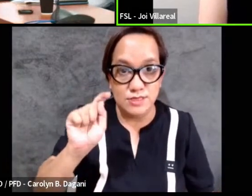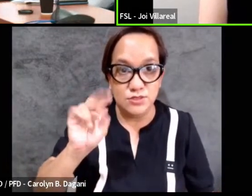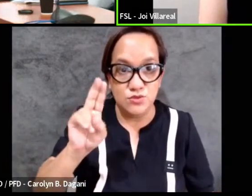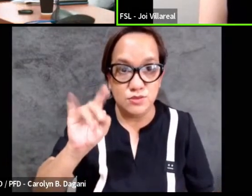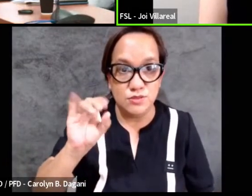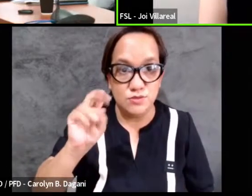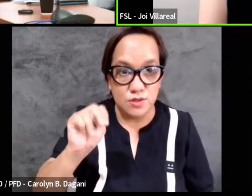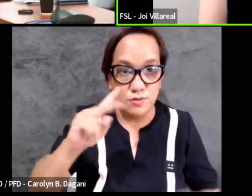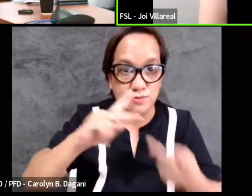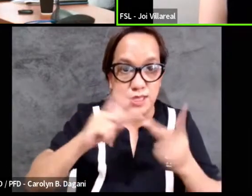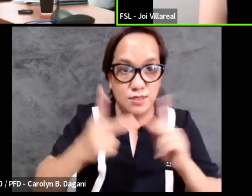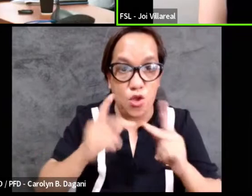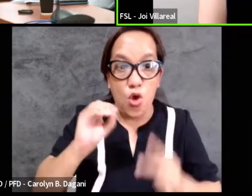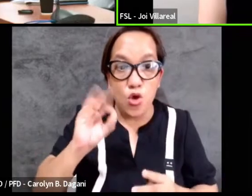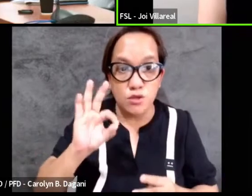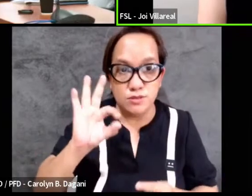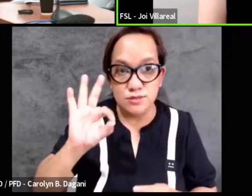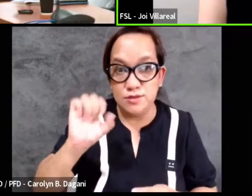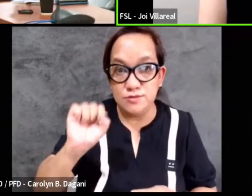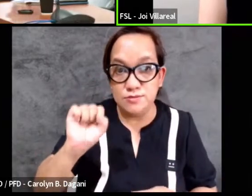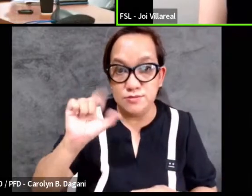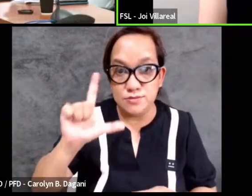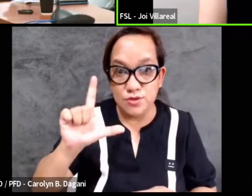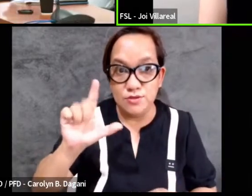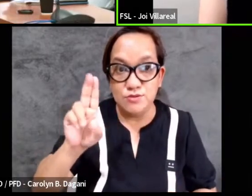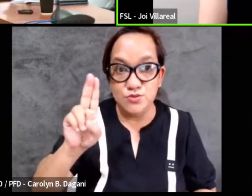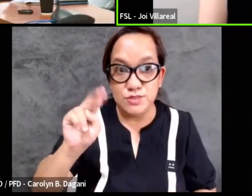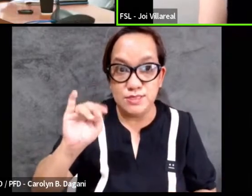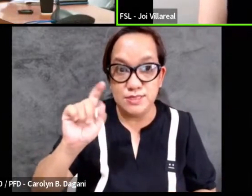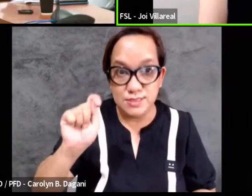chapter organizations all over the Philippines.